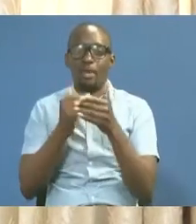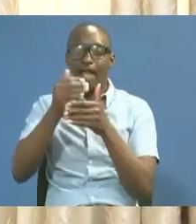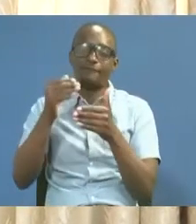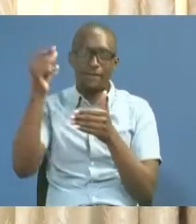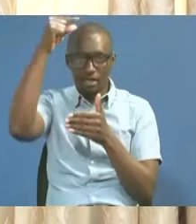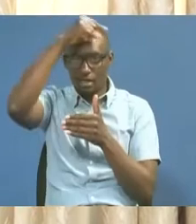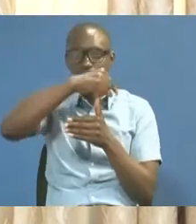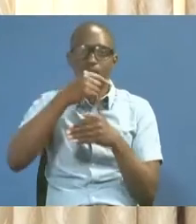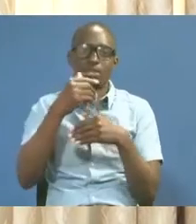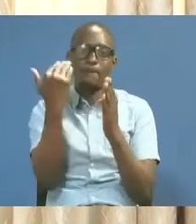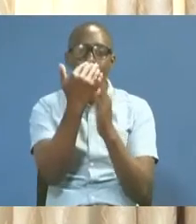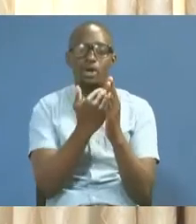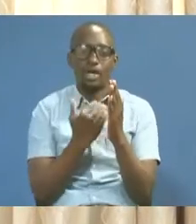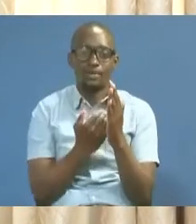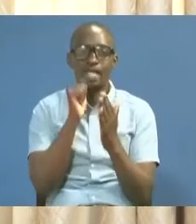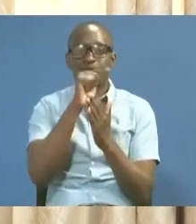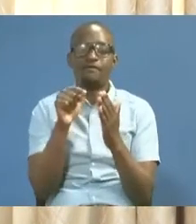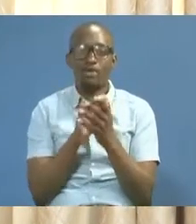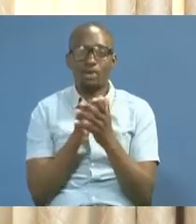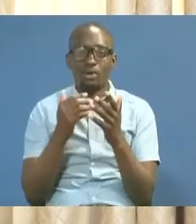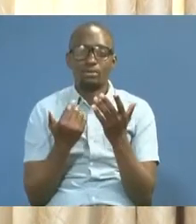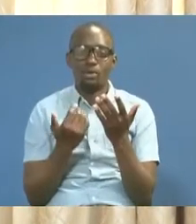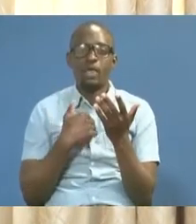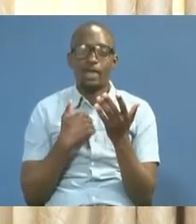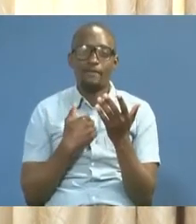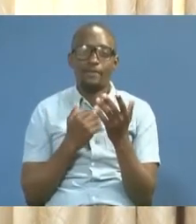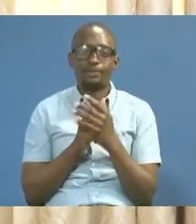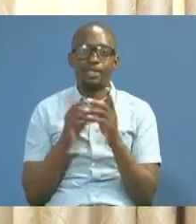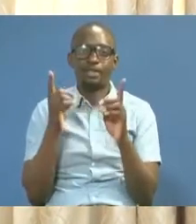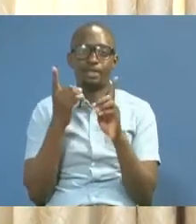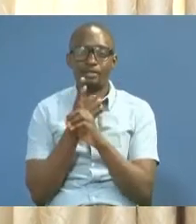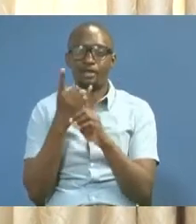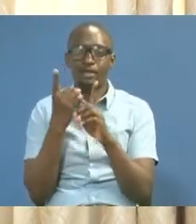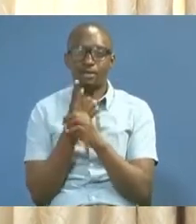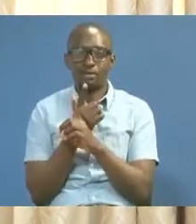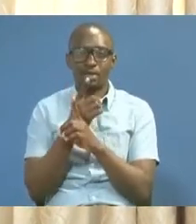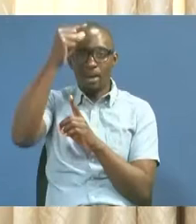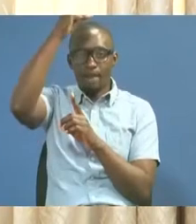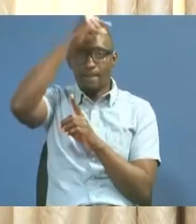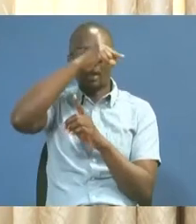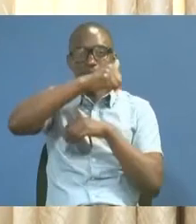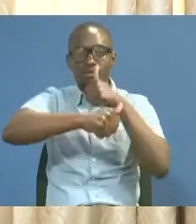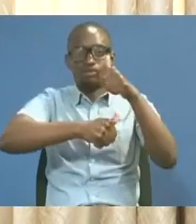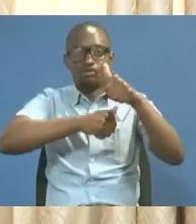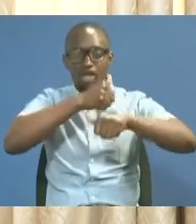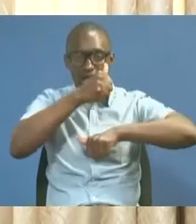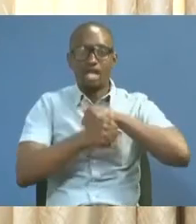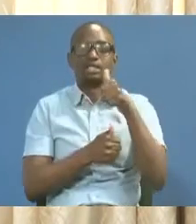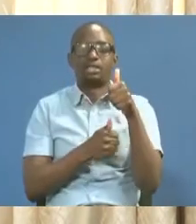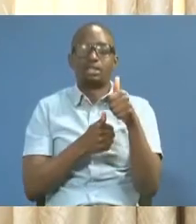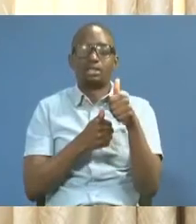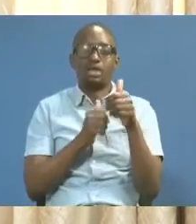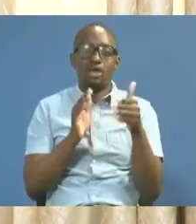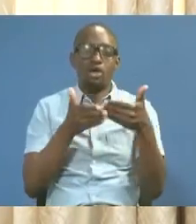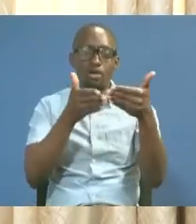programs. And therefore, we therefore have various Bachelor of Arts degrees offered